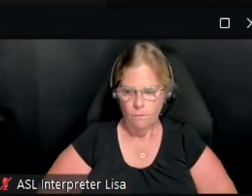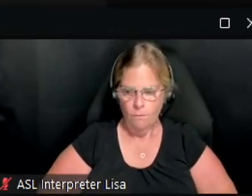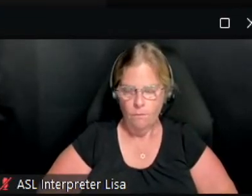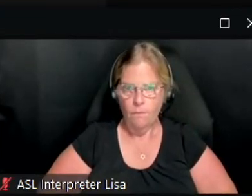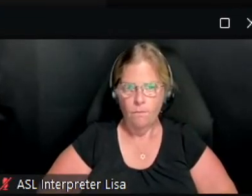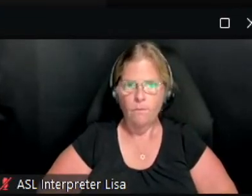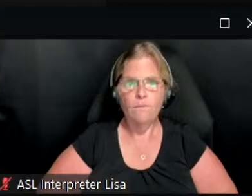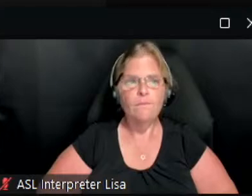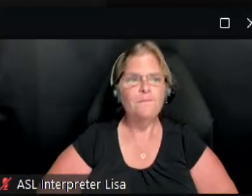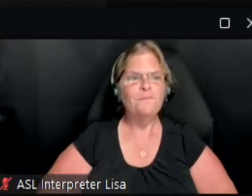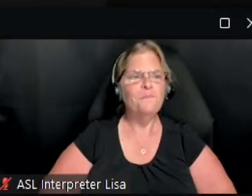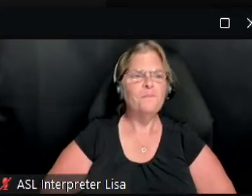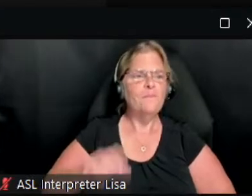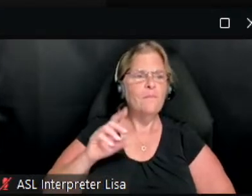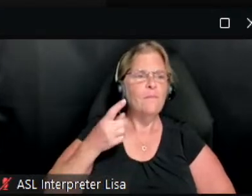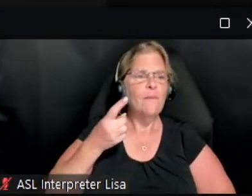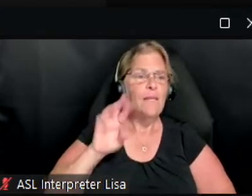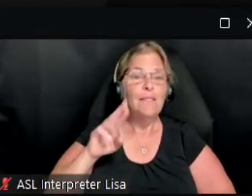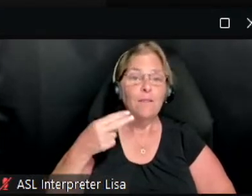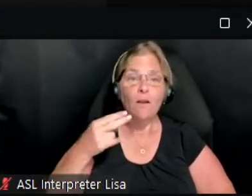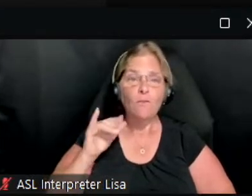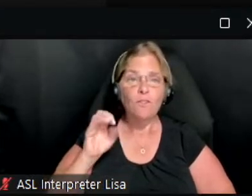All right, same setup, Liz.